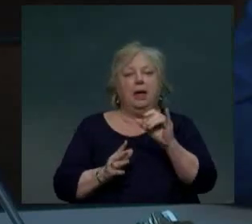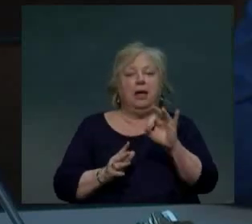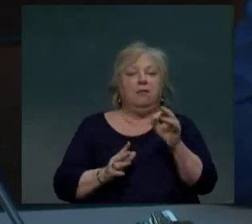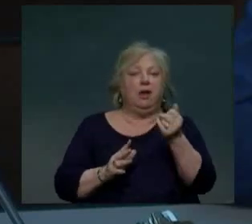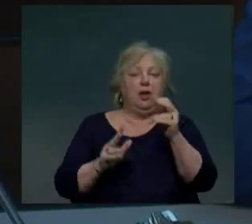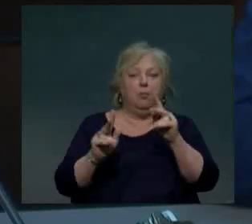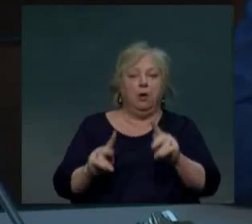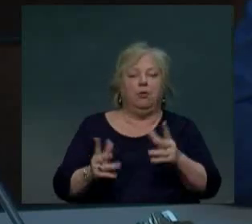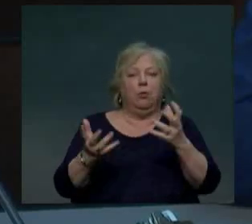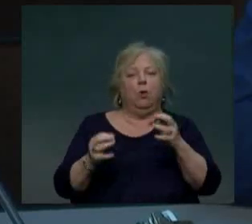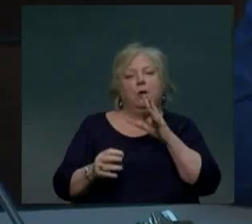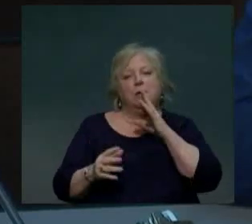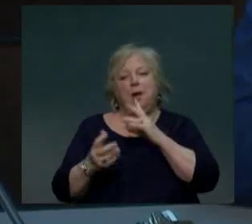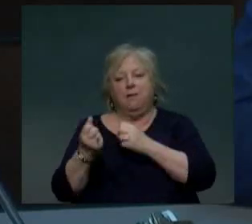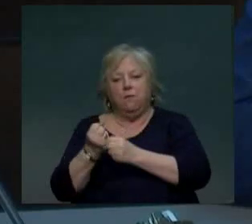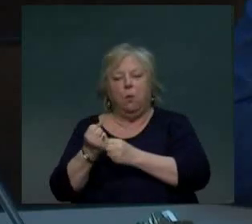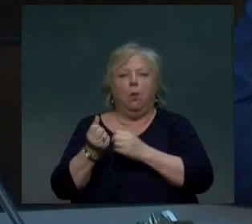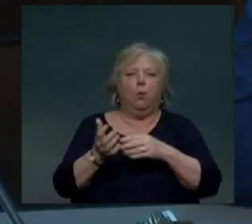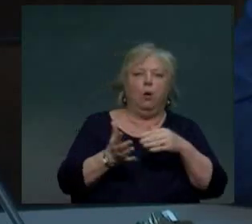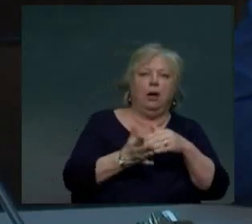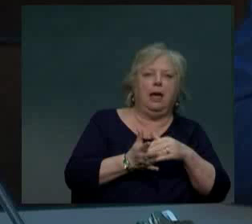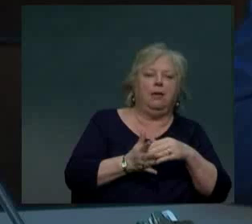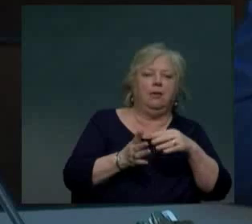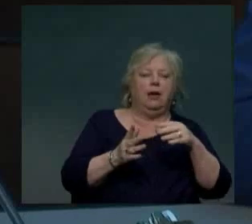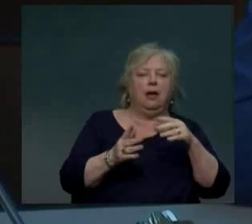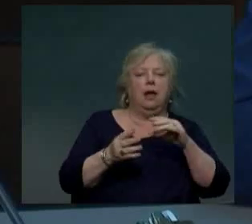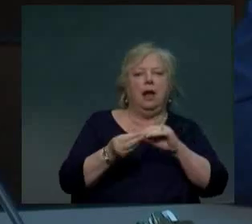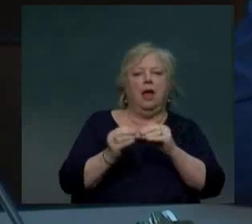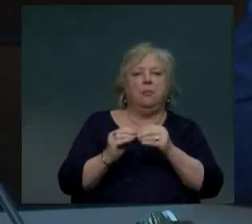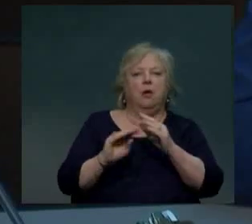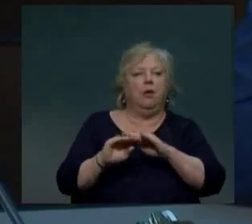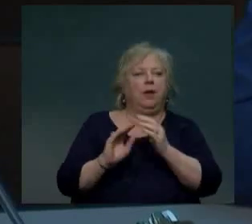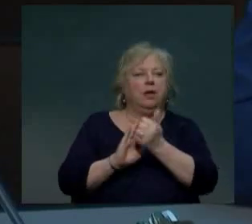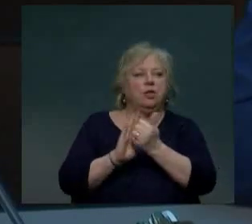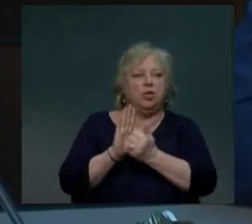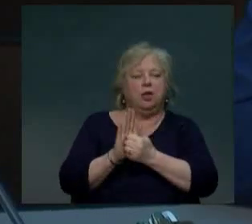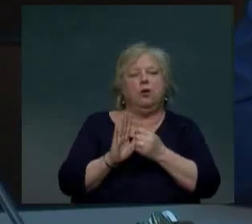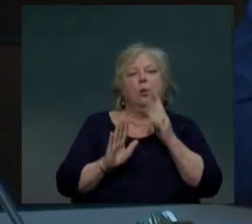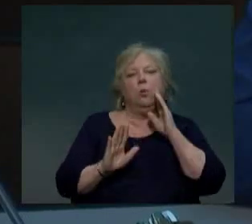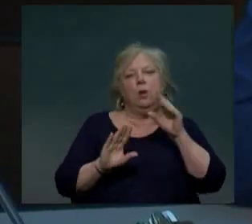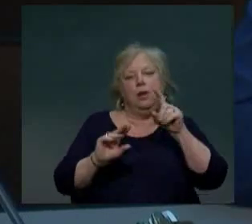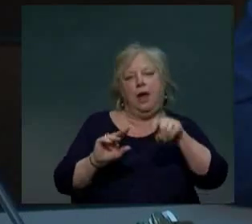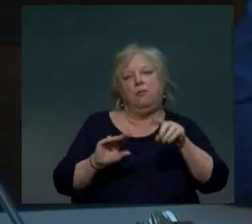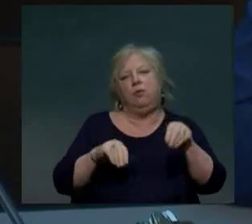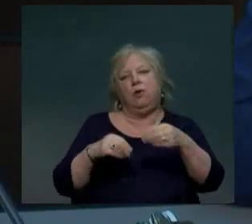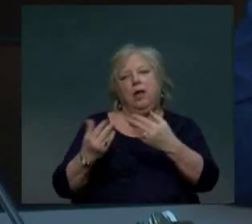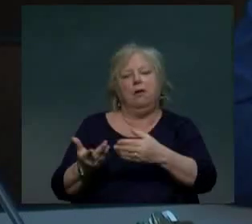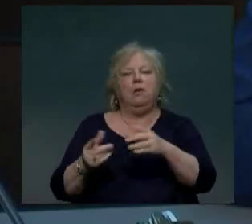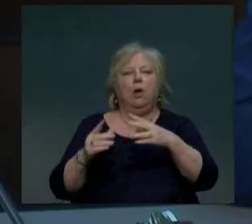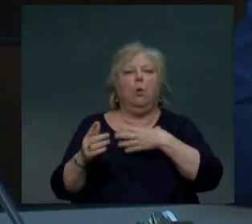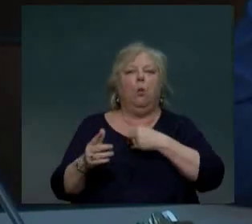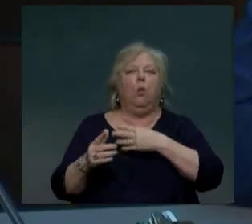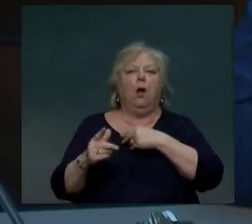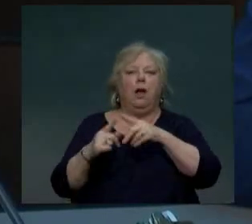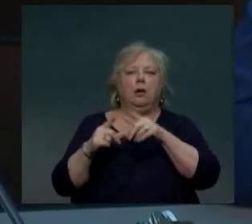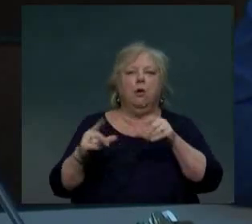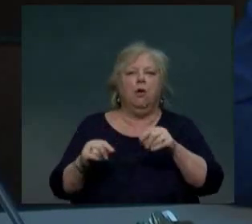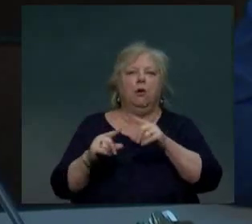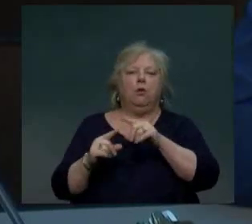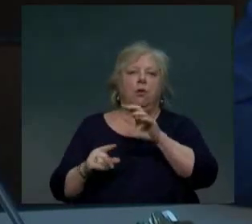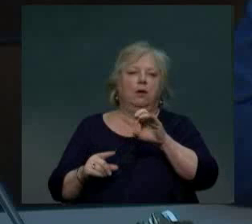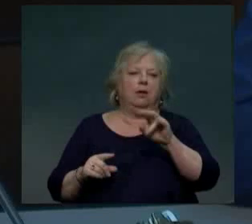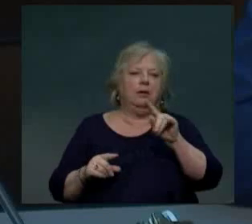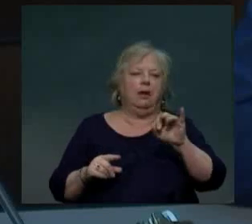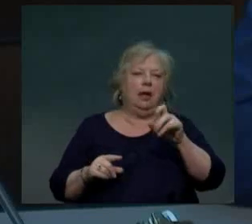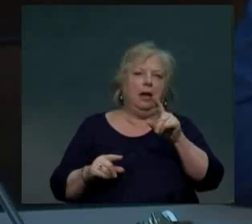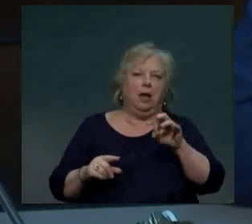speak for or against an item on the agenda will need to submit a white card to the city clerk prior to the official start of the meeting, in